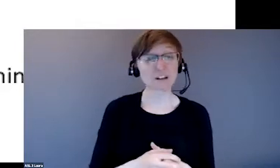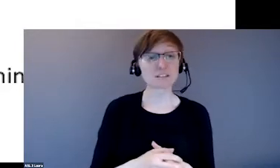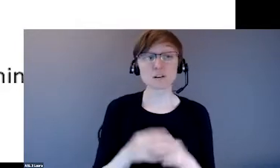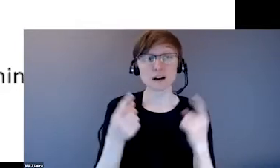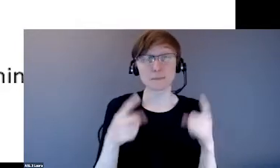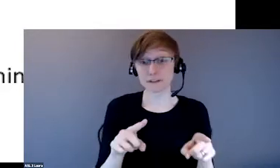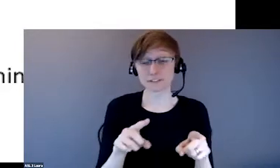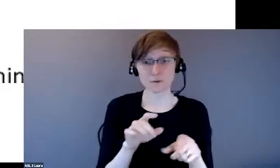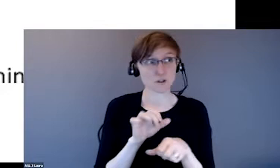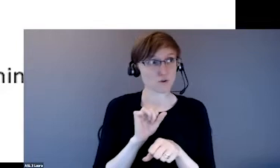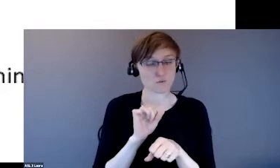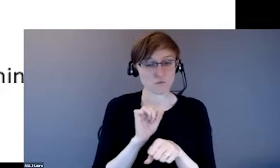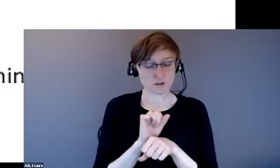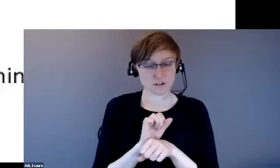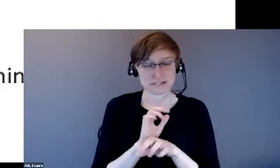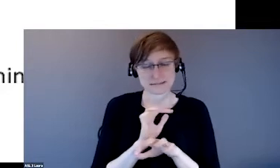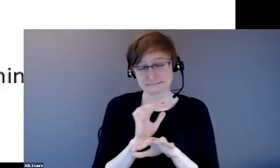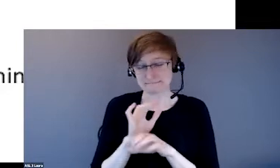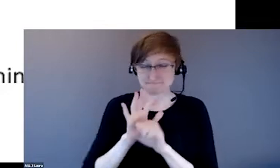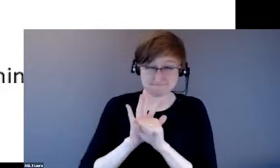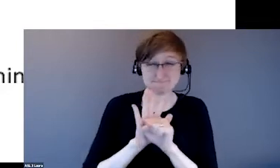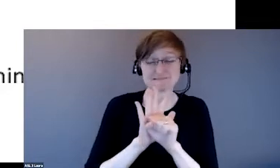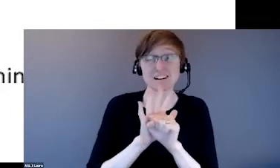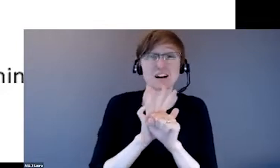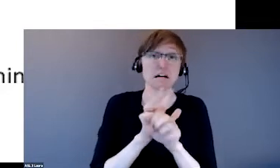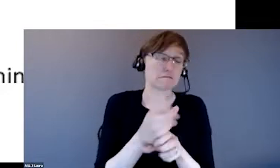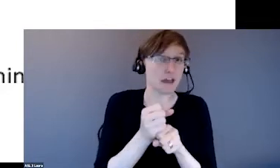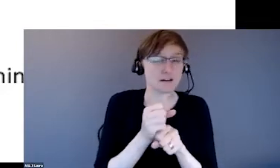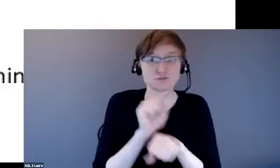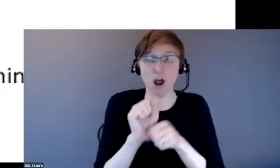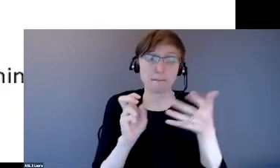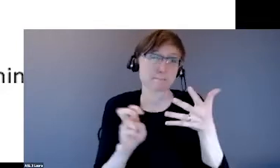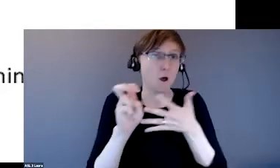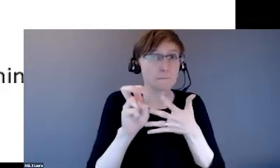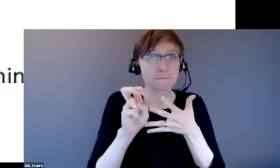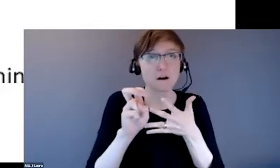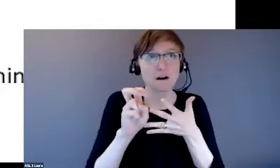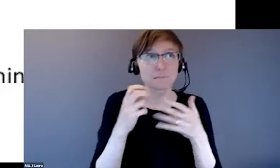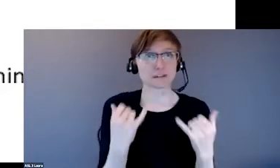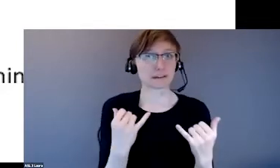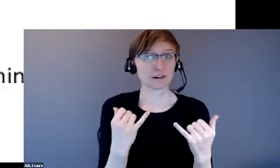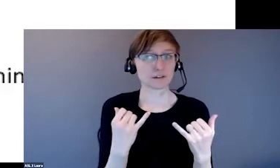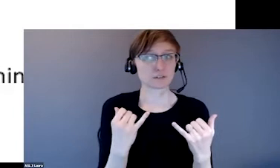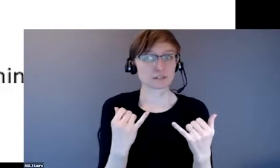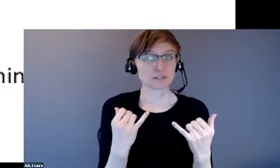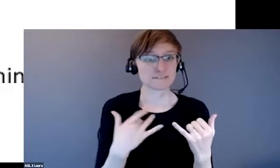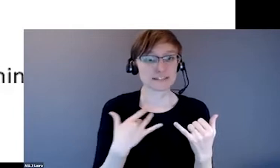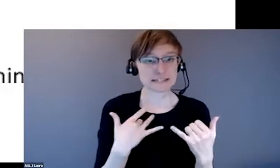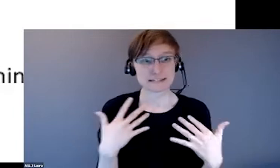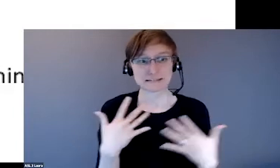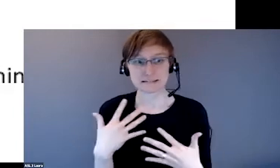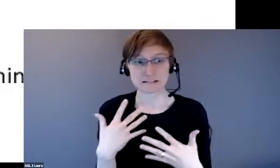accommodations, as well as a fear of disclosure for some people in a new environment and potential negative treatment to follow. And what this can do